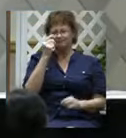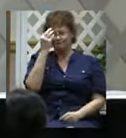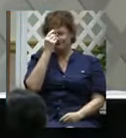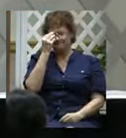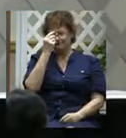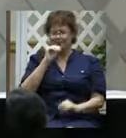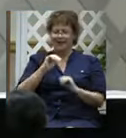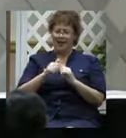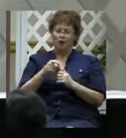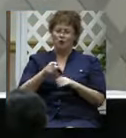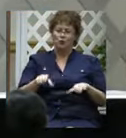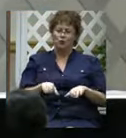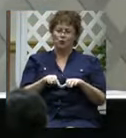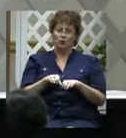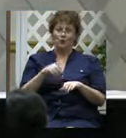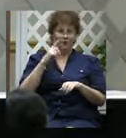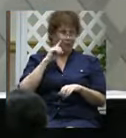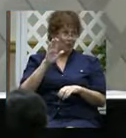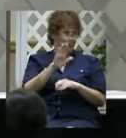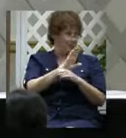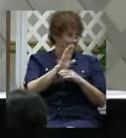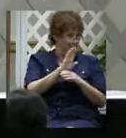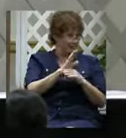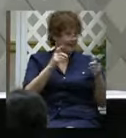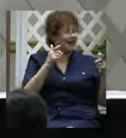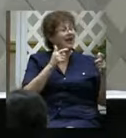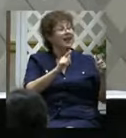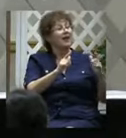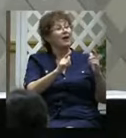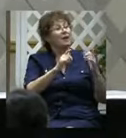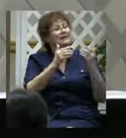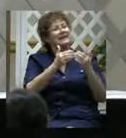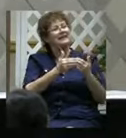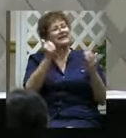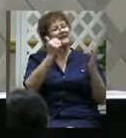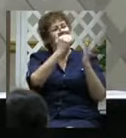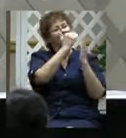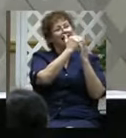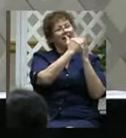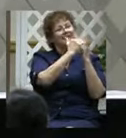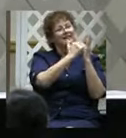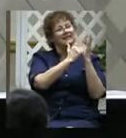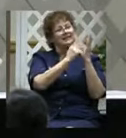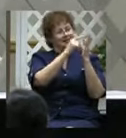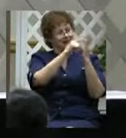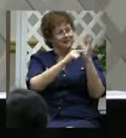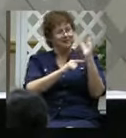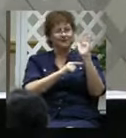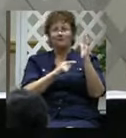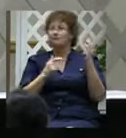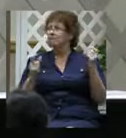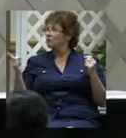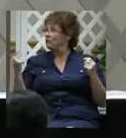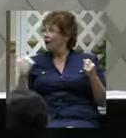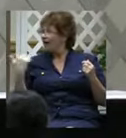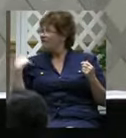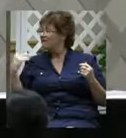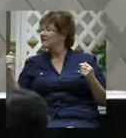best it'll work for you. It allows for an easy listing of your agency's translated documents. So at any given moment, if someone